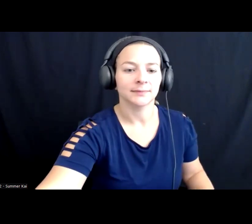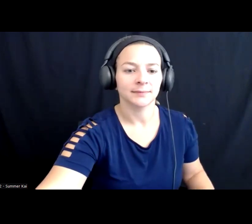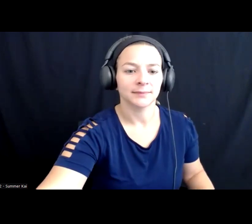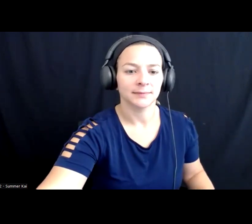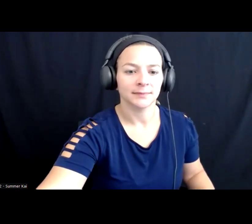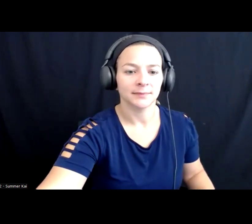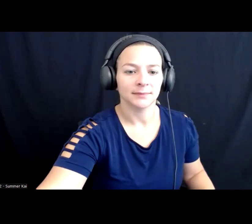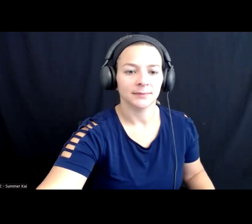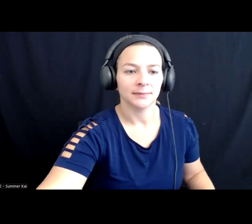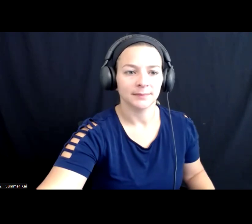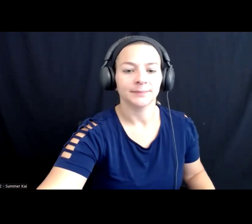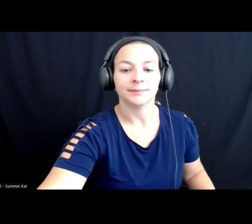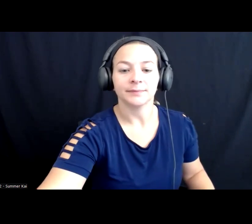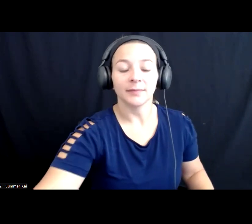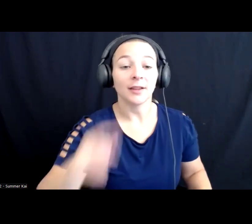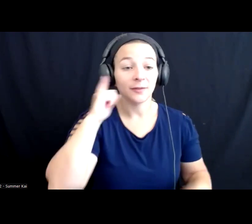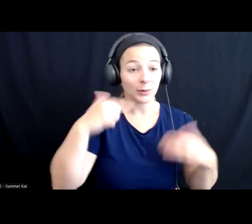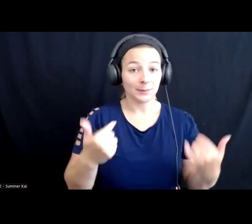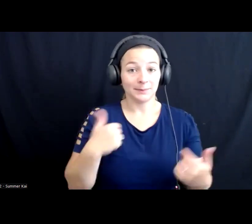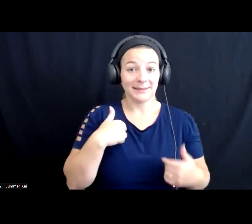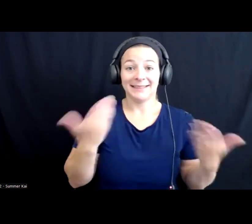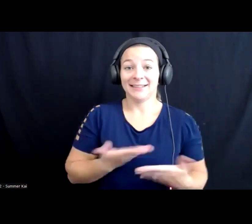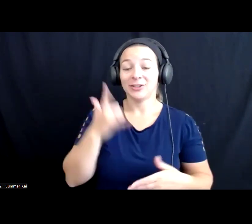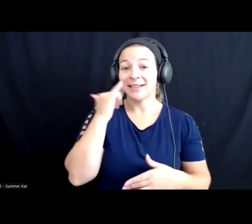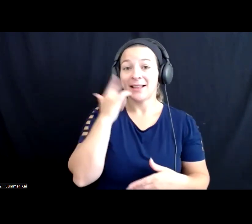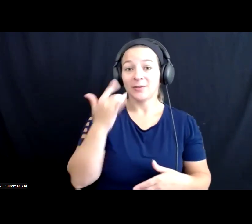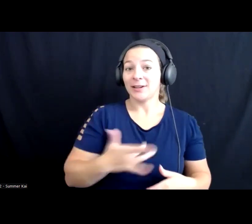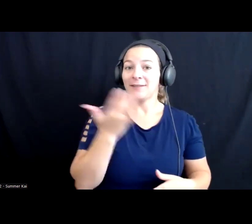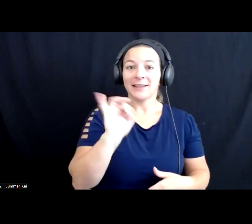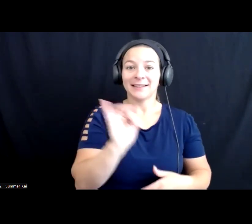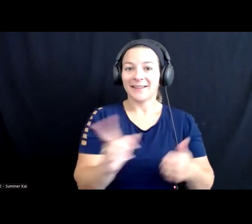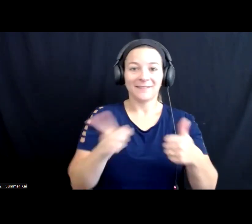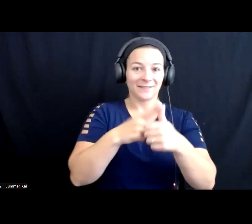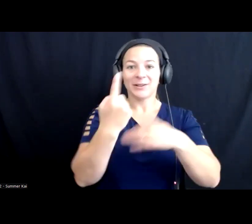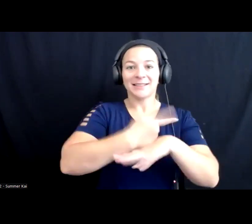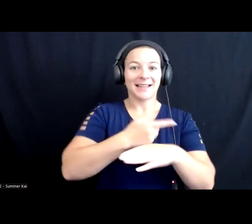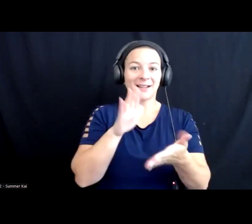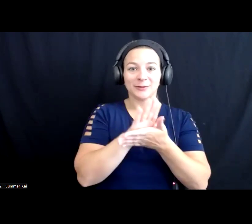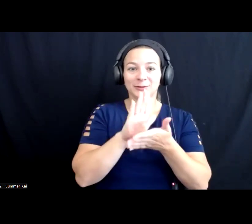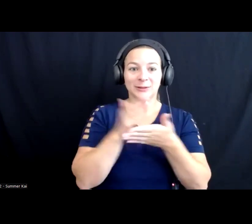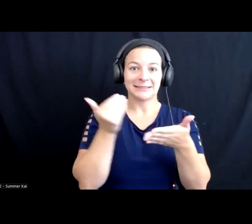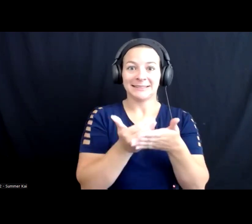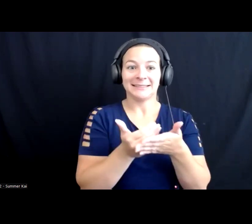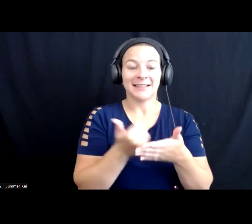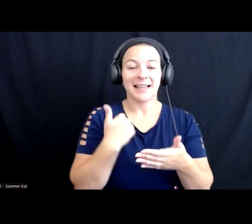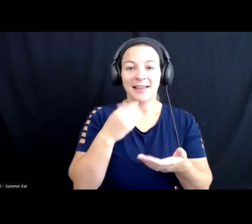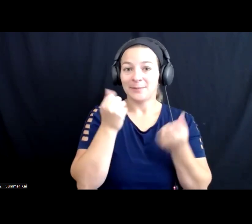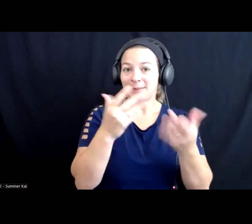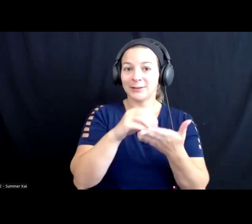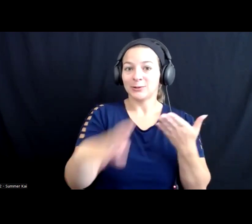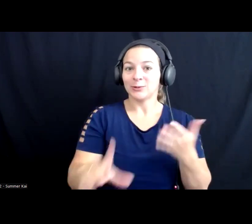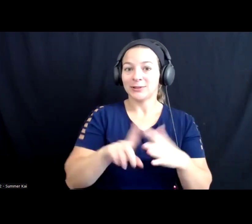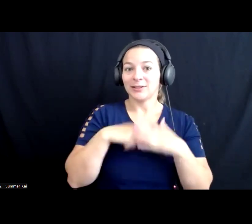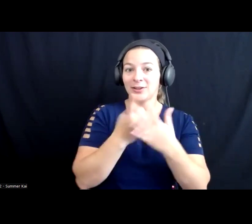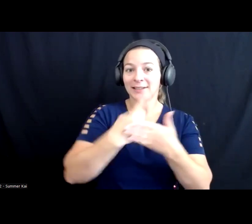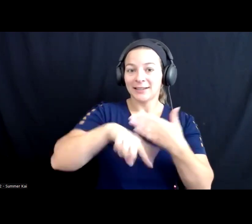To me, here in California, it feels like the first day of school. We have lots of students starting next week, as the